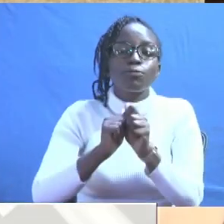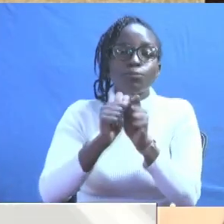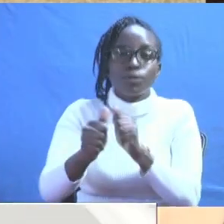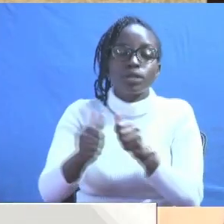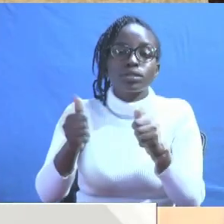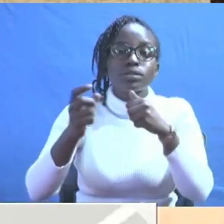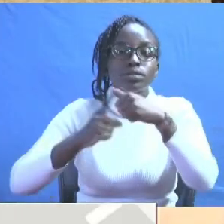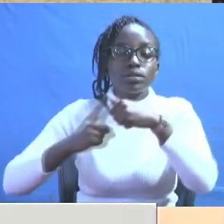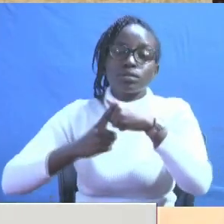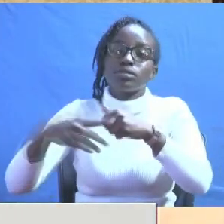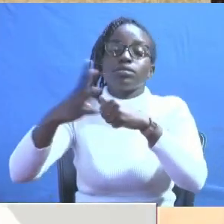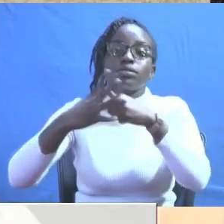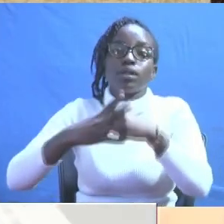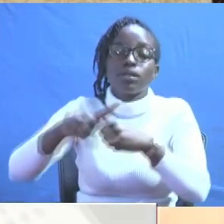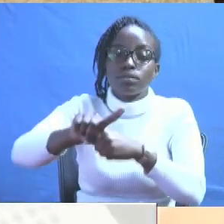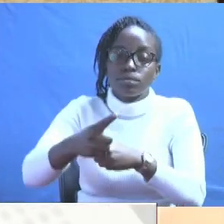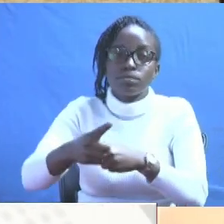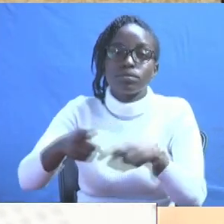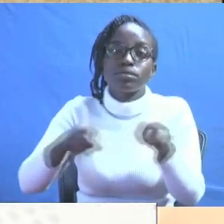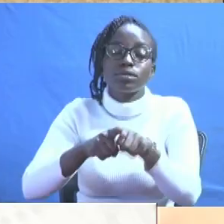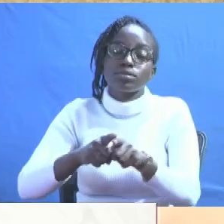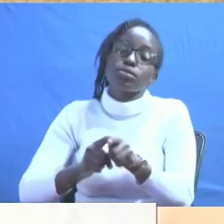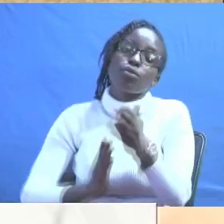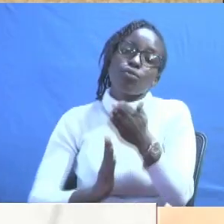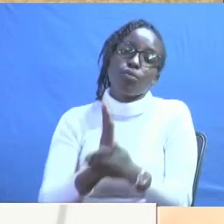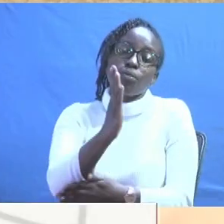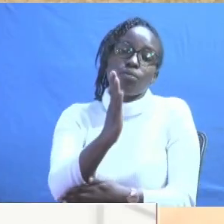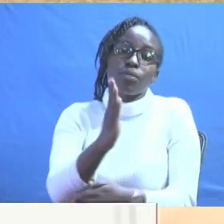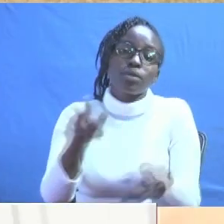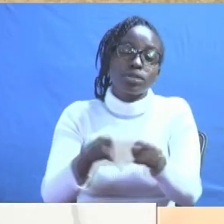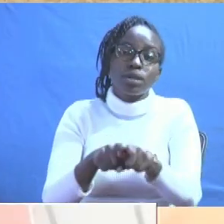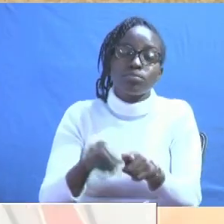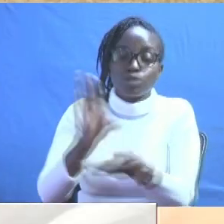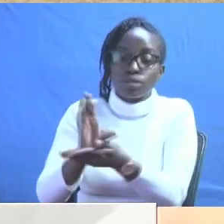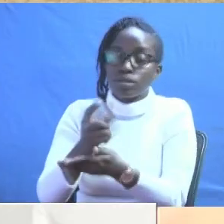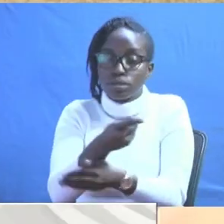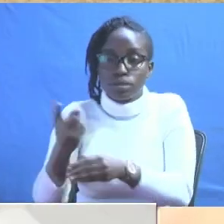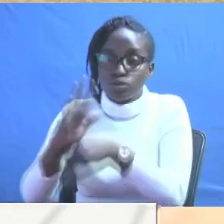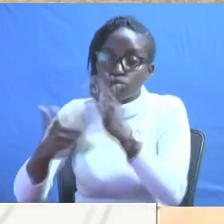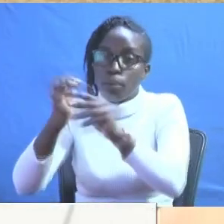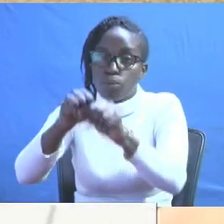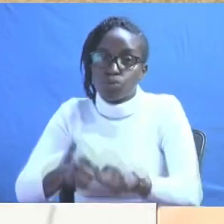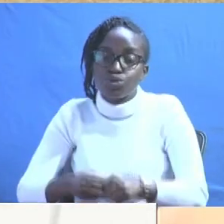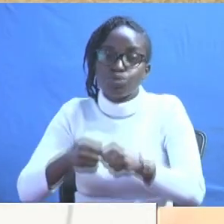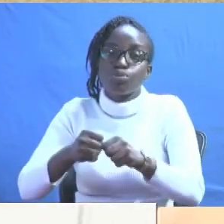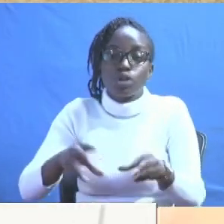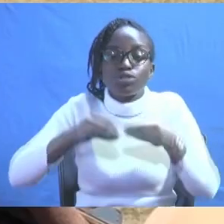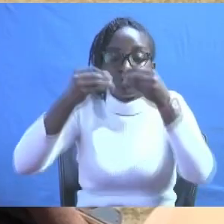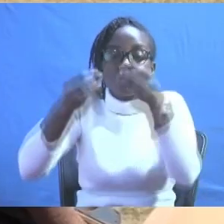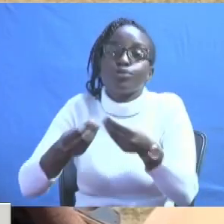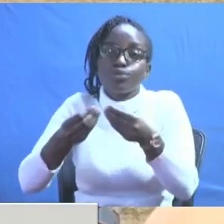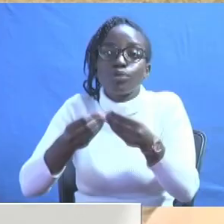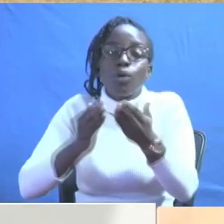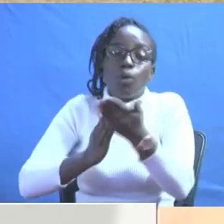doses since the inception of this center, and we have been able to distribute over 20,000